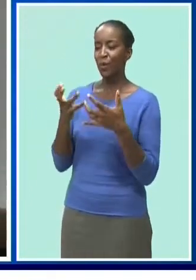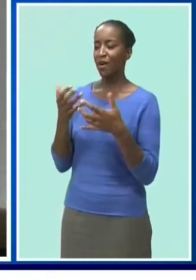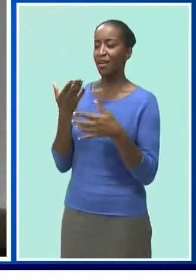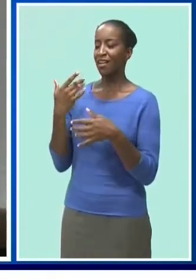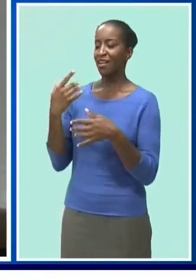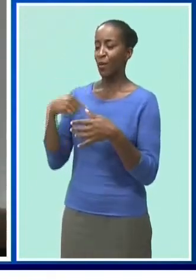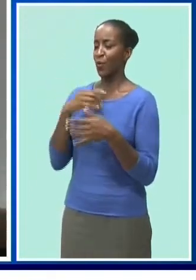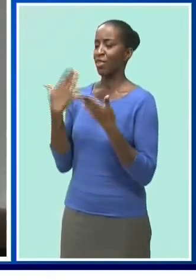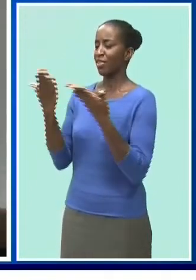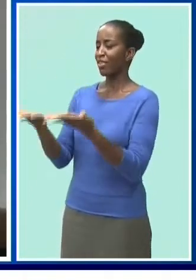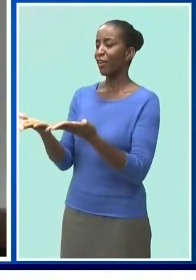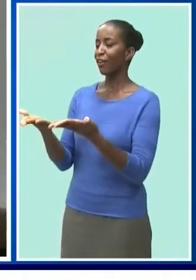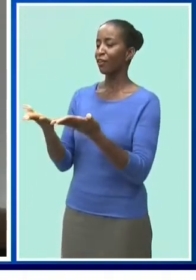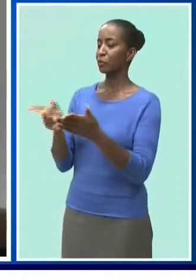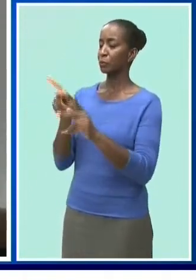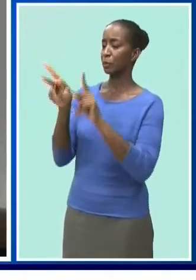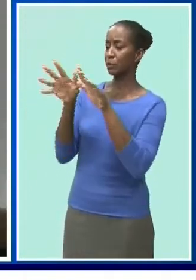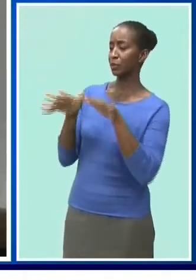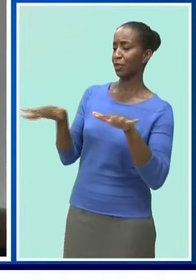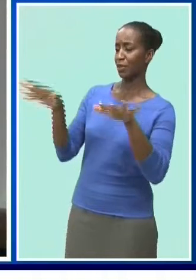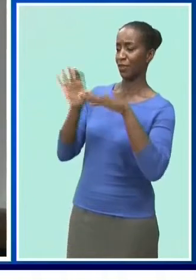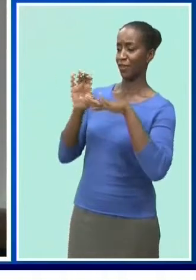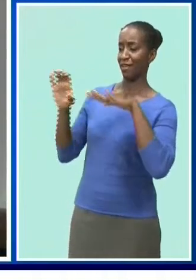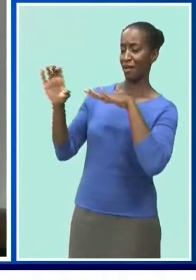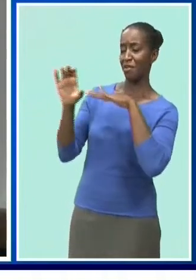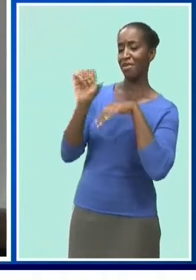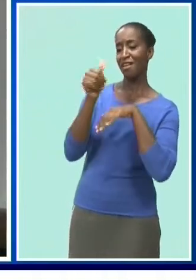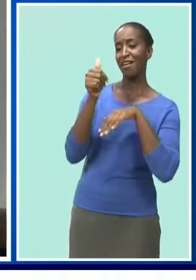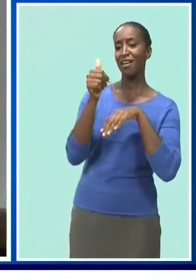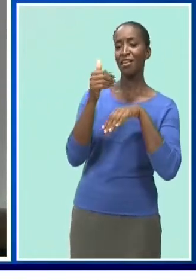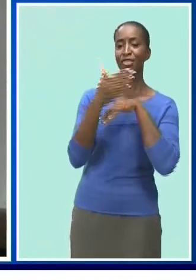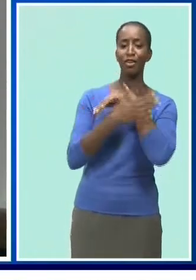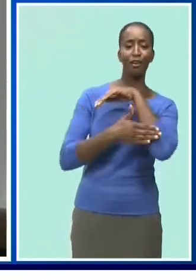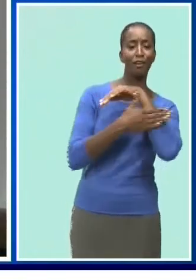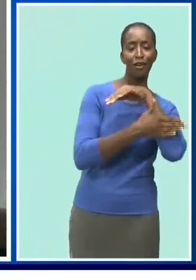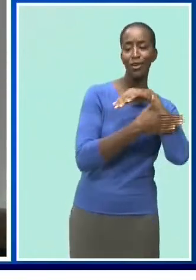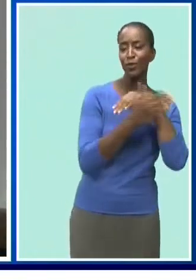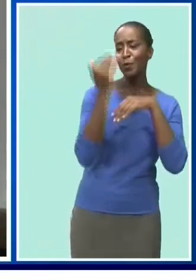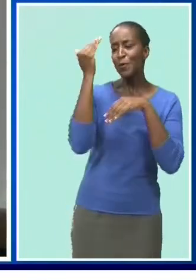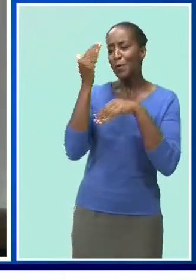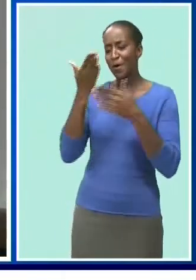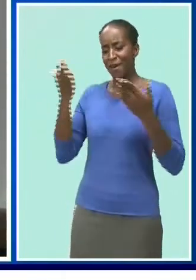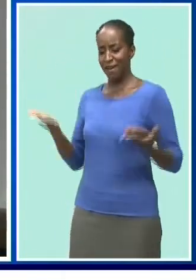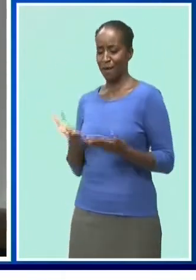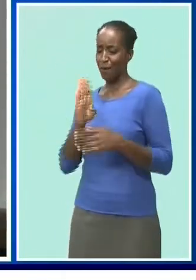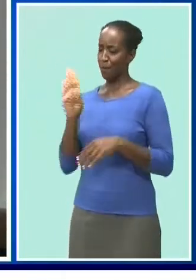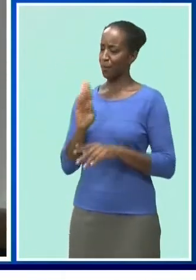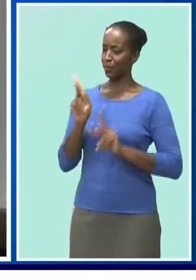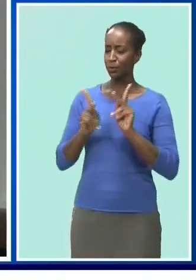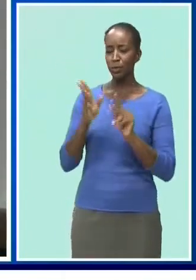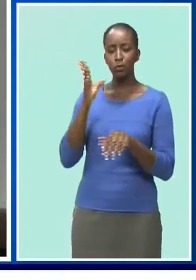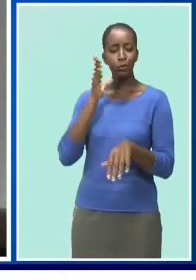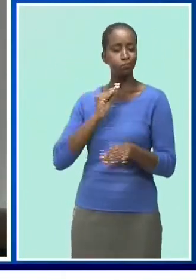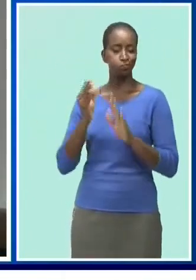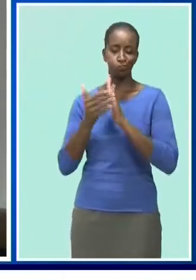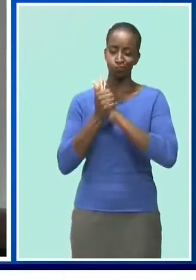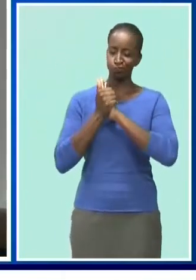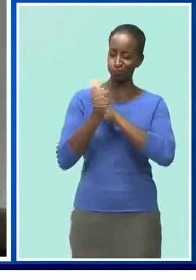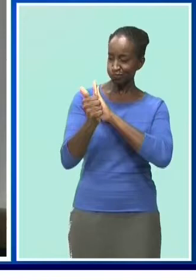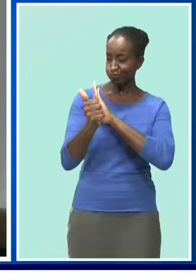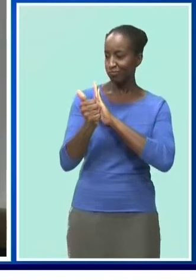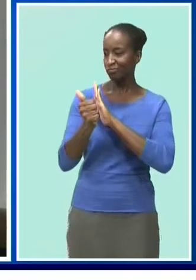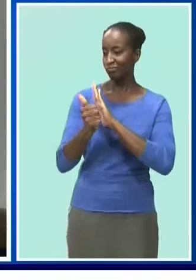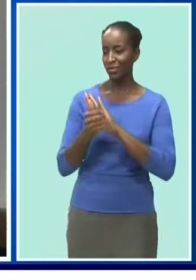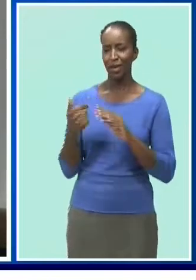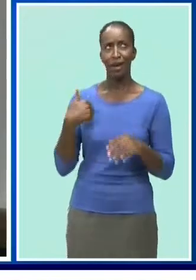extension, to know that Barbados got talent. Let me just put it as simple as that. I've known this for years, and